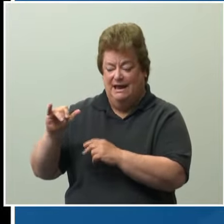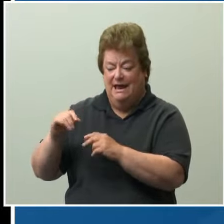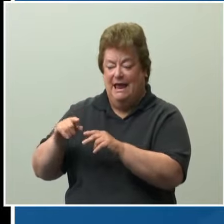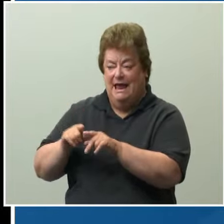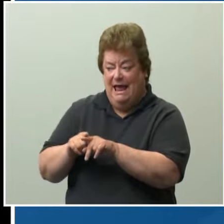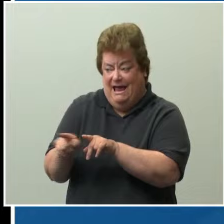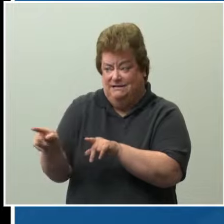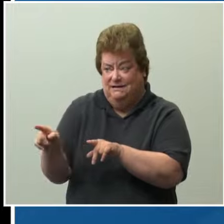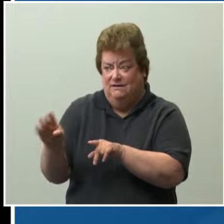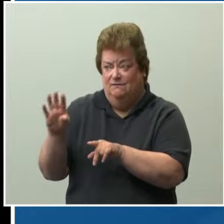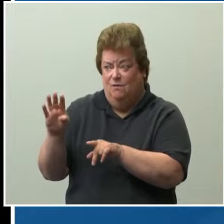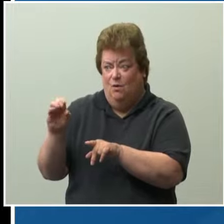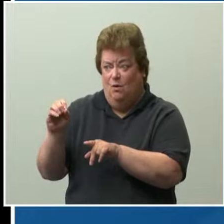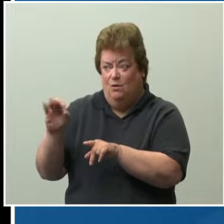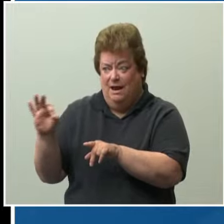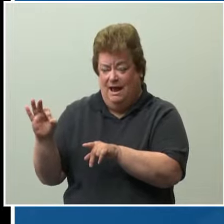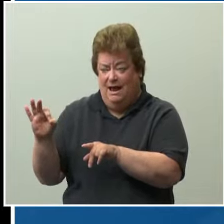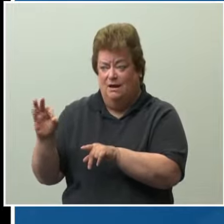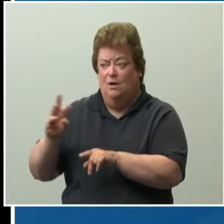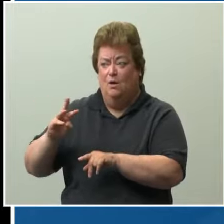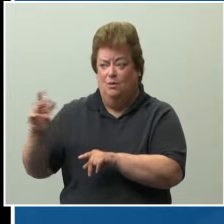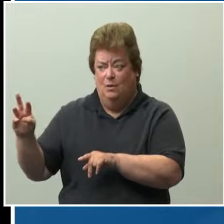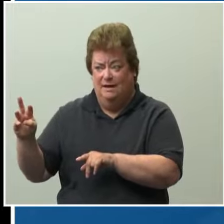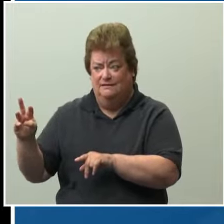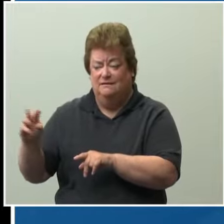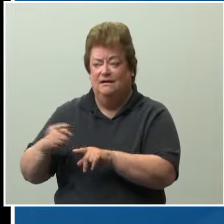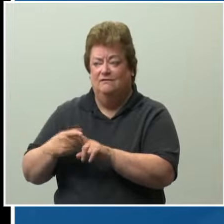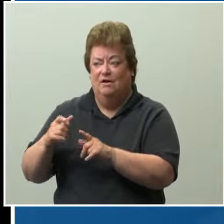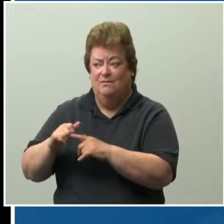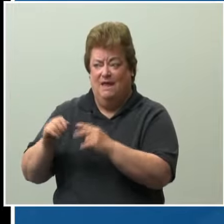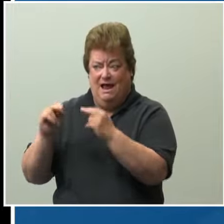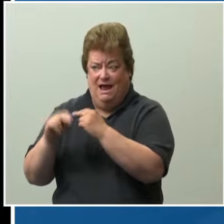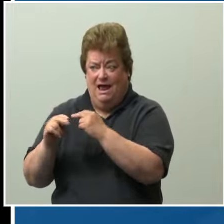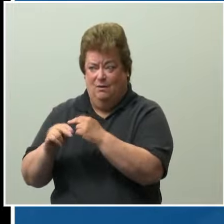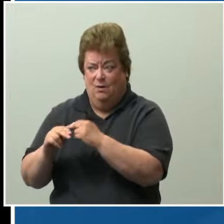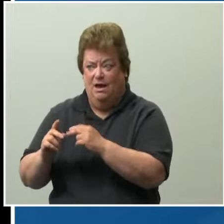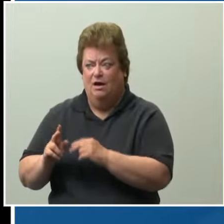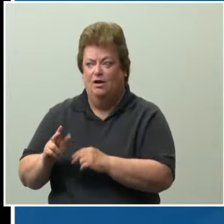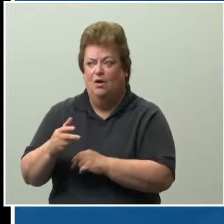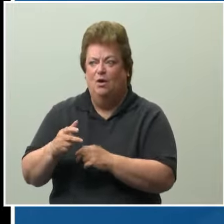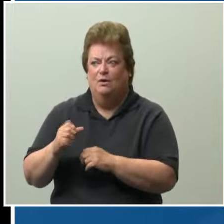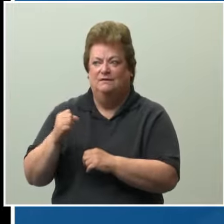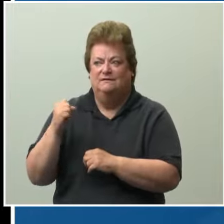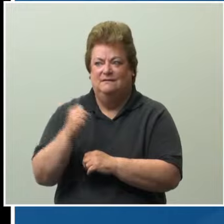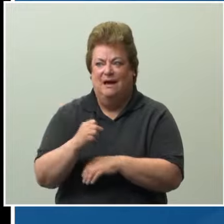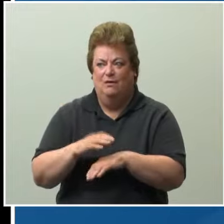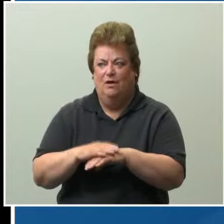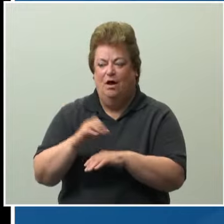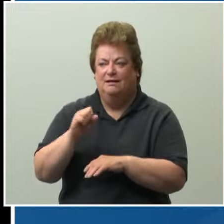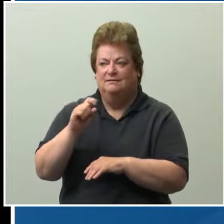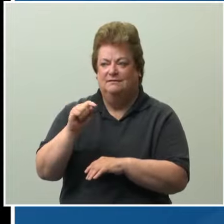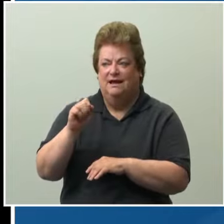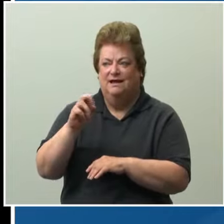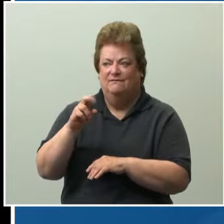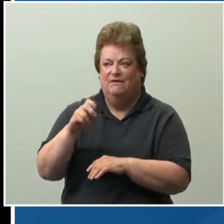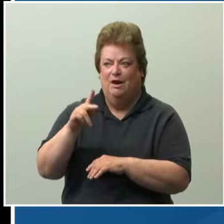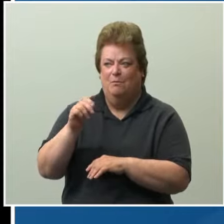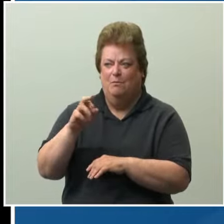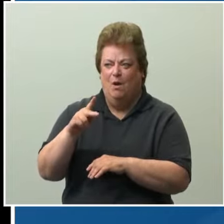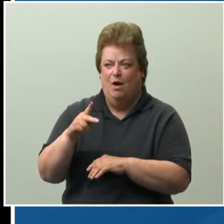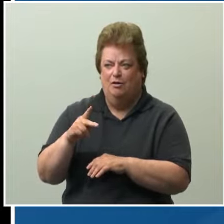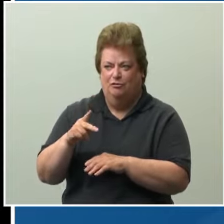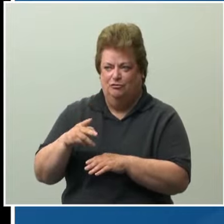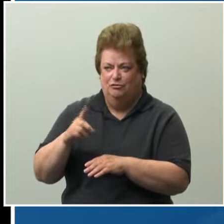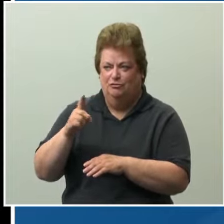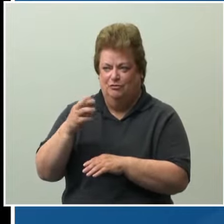409 west. From the highway, you'll want to turn south onto State Fair Park Drive and then